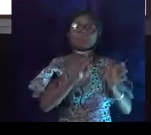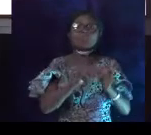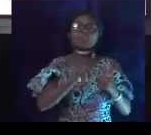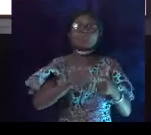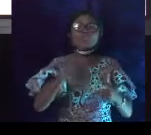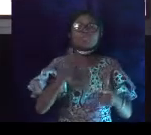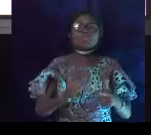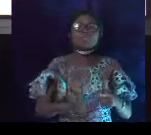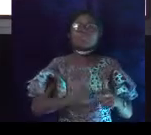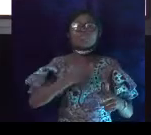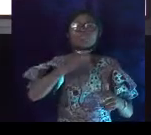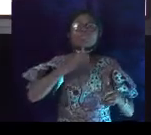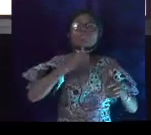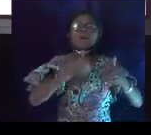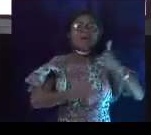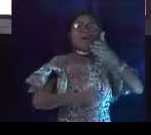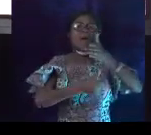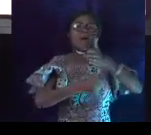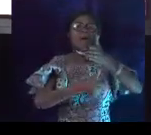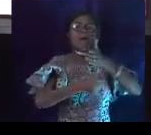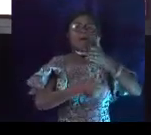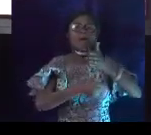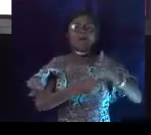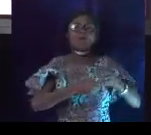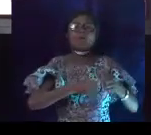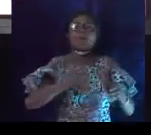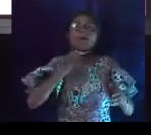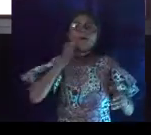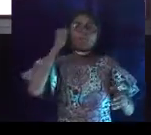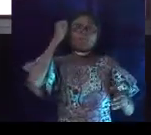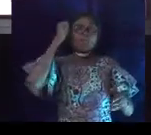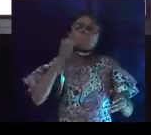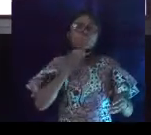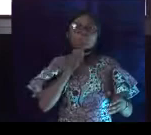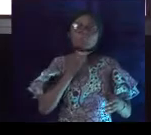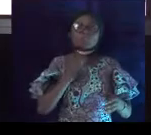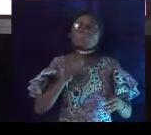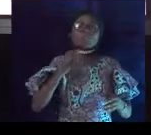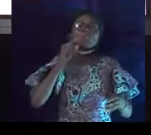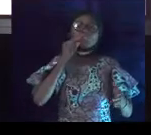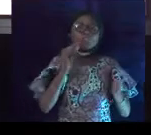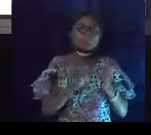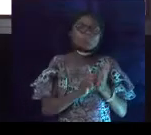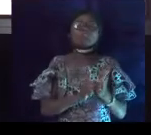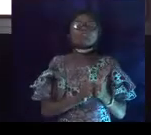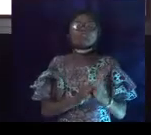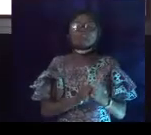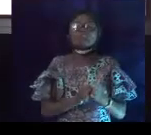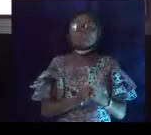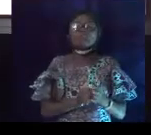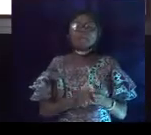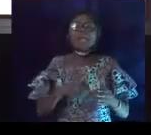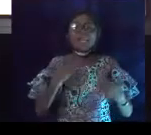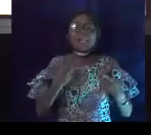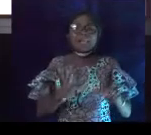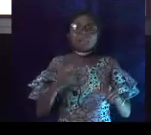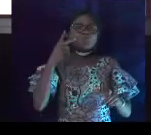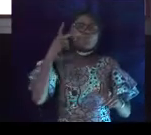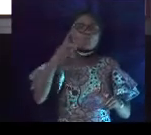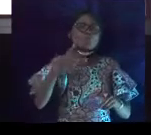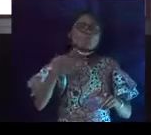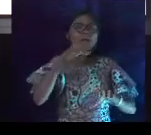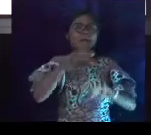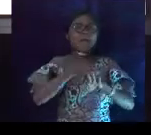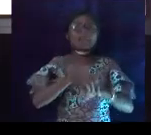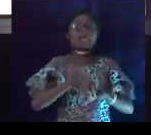is given to the adult poultry. When they are adults, you give them layers mash. Let's look